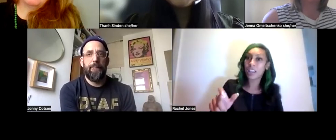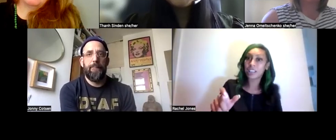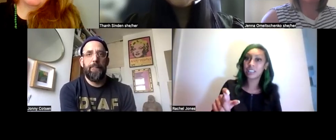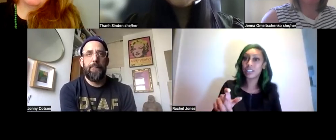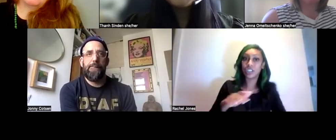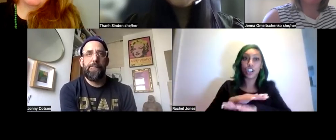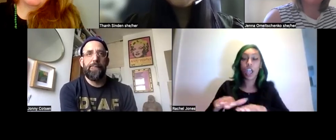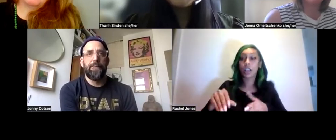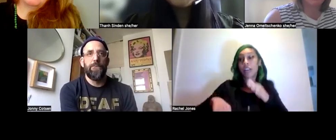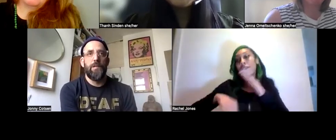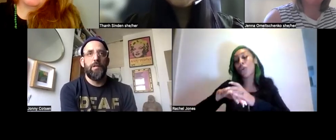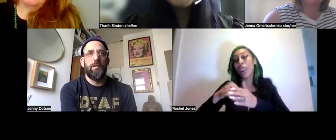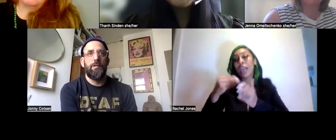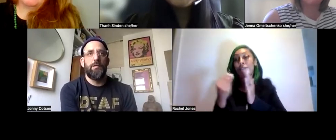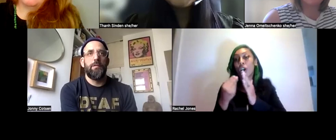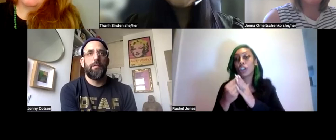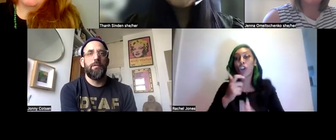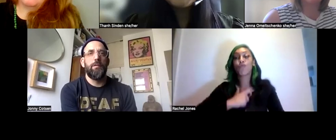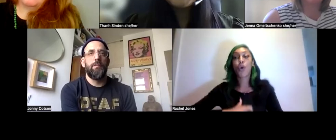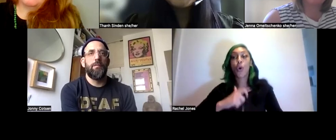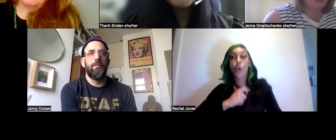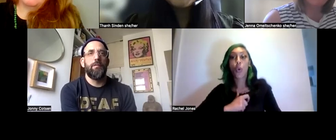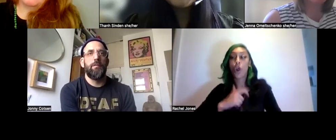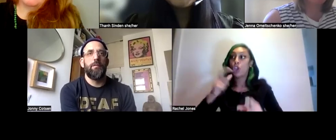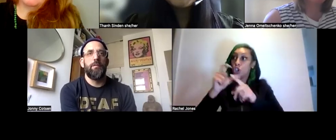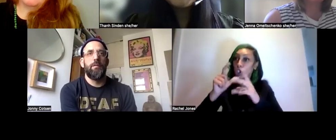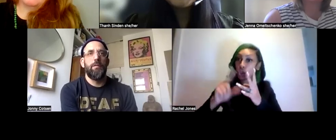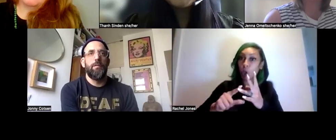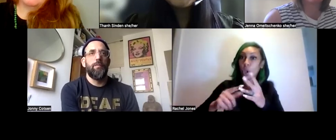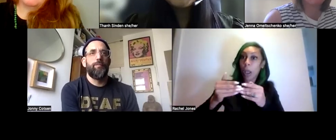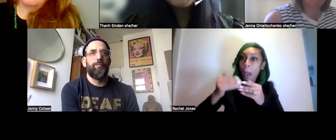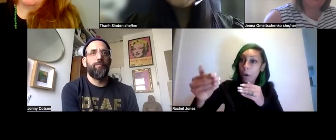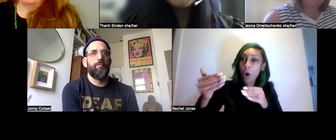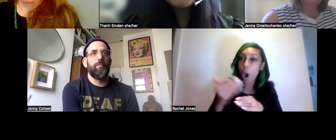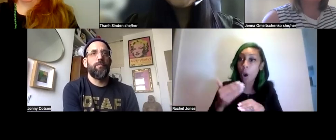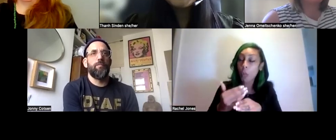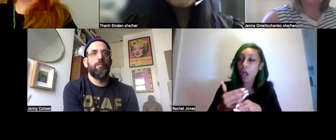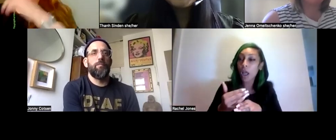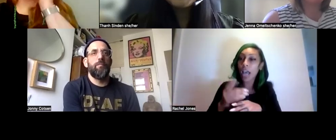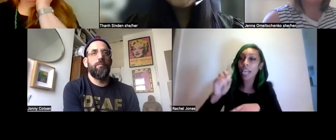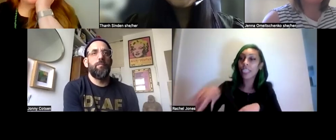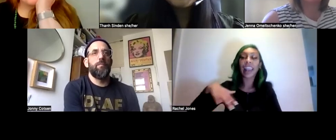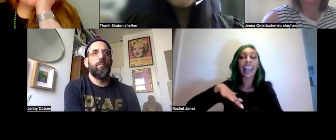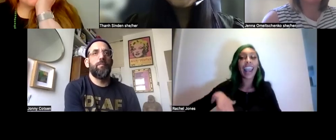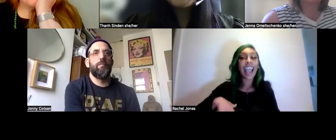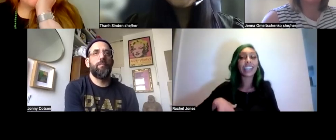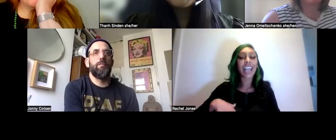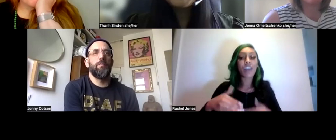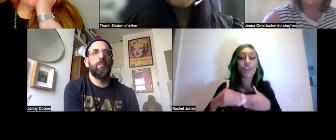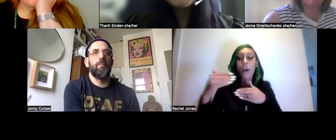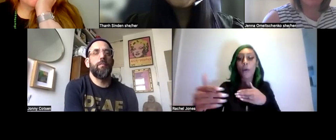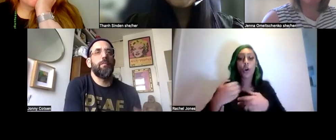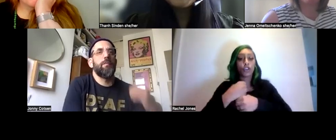fully funded role or a full-time role in an organization to do any more work than is necessary, or to have any more stress on them than